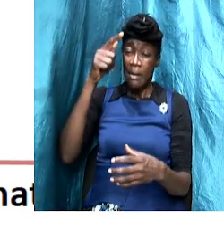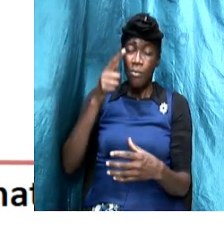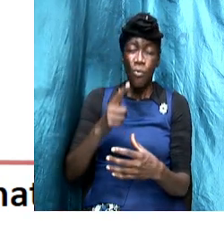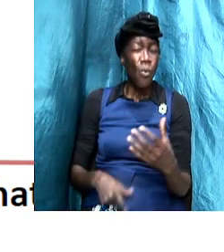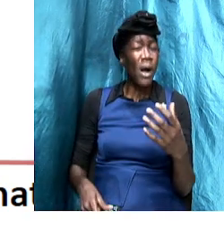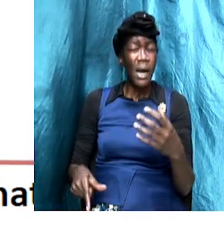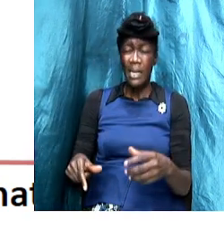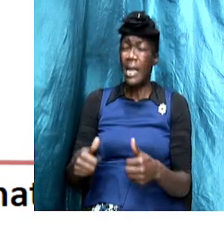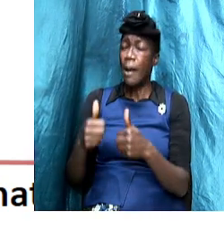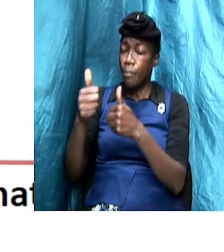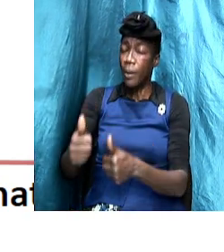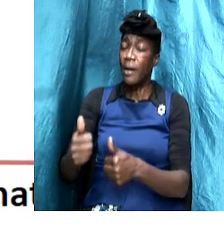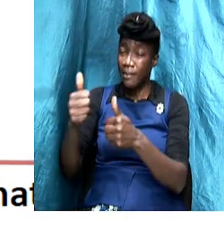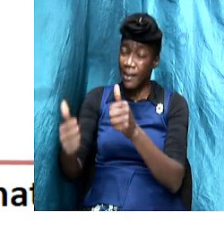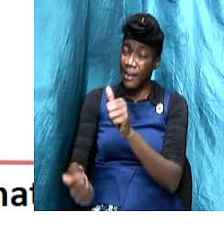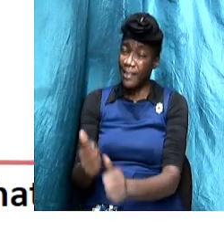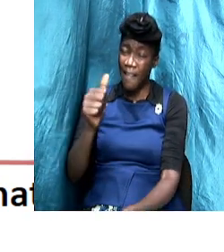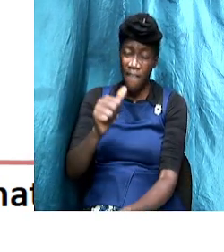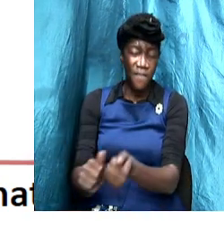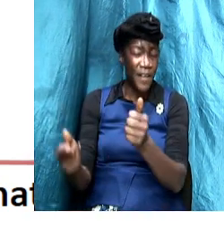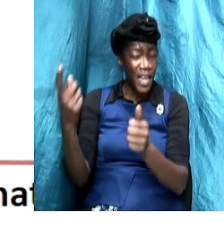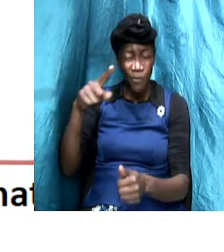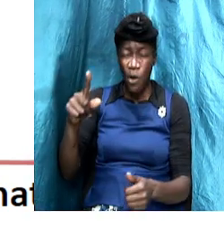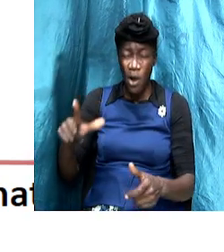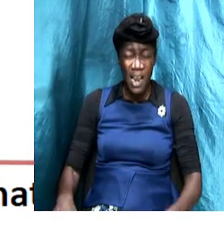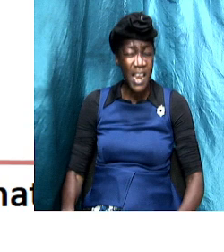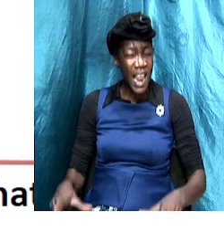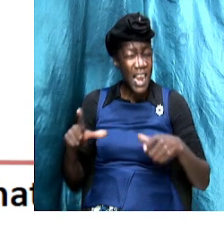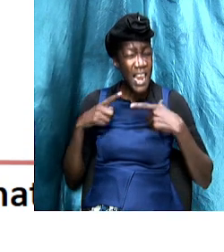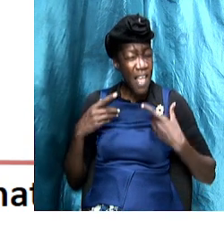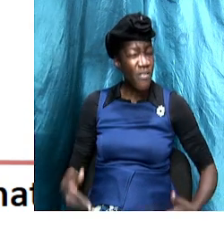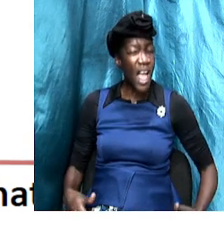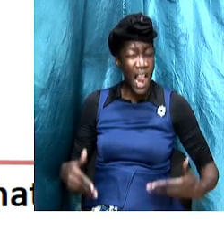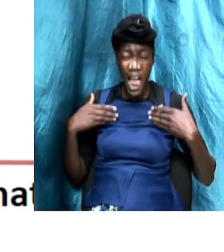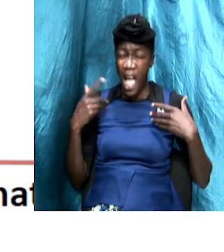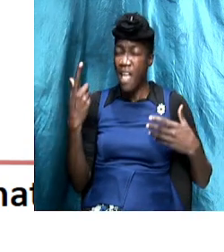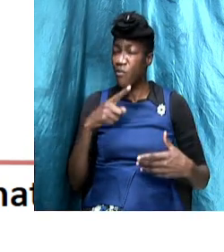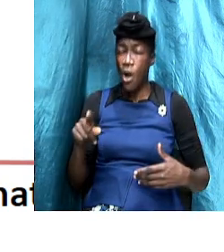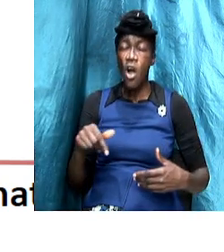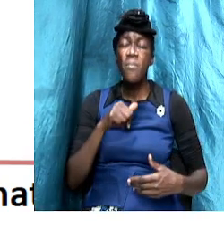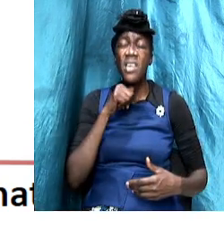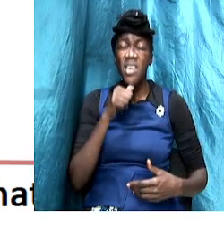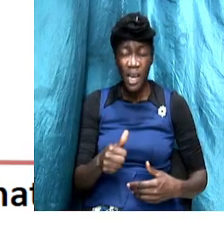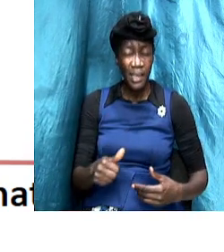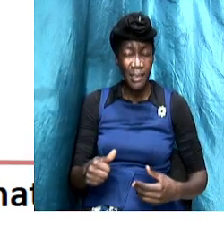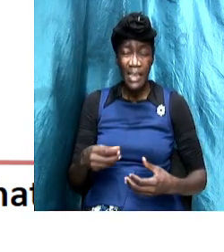apostles fought for and they lived their life for. I mean, not selling out.